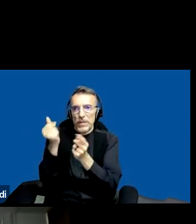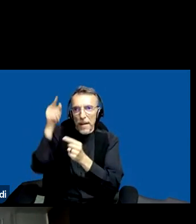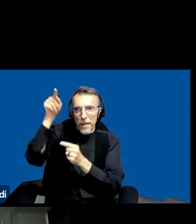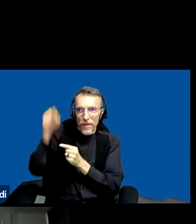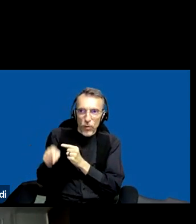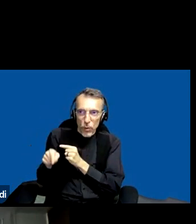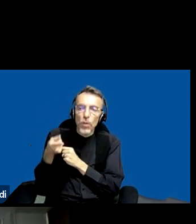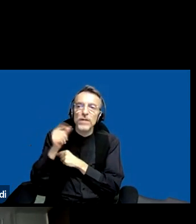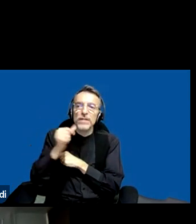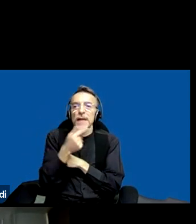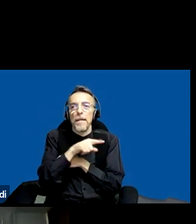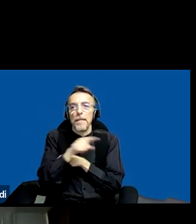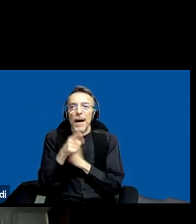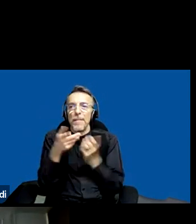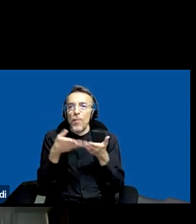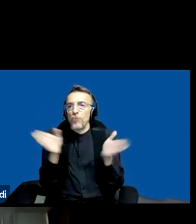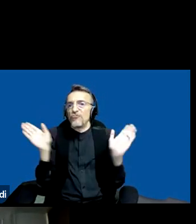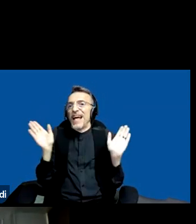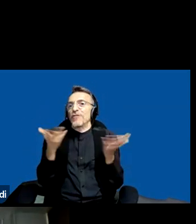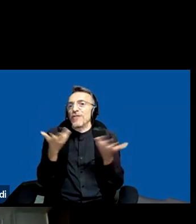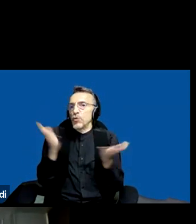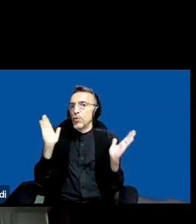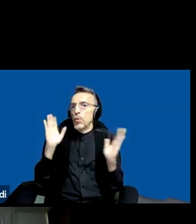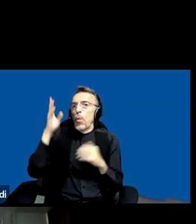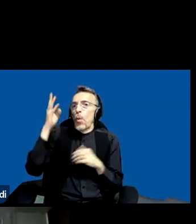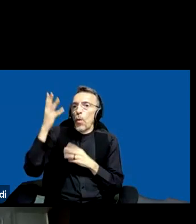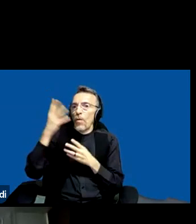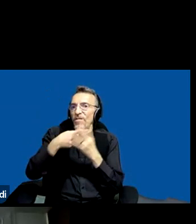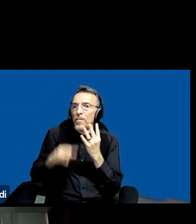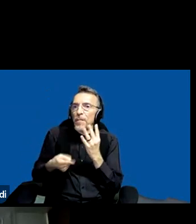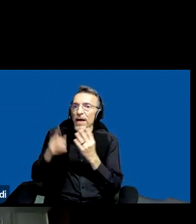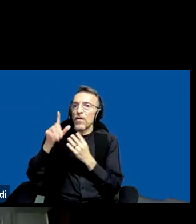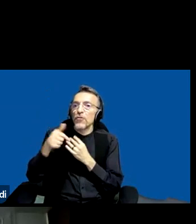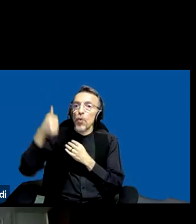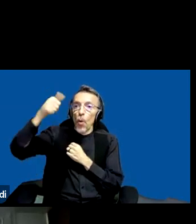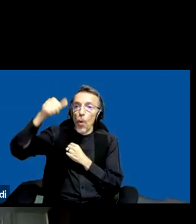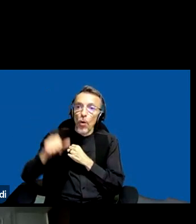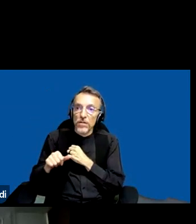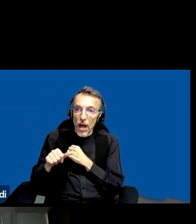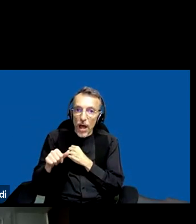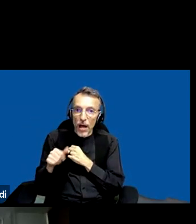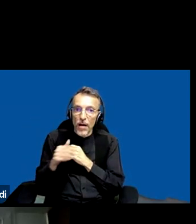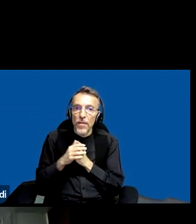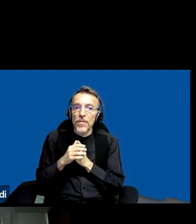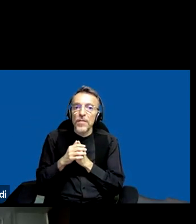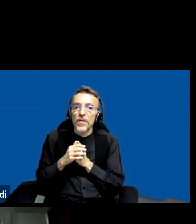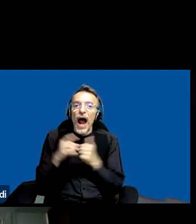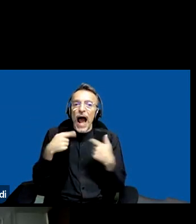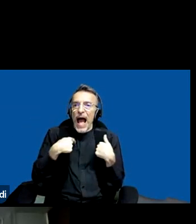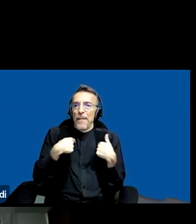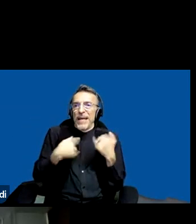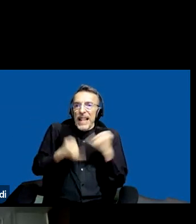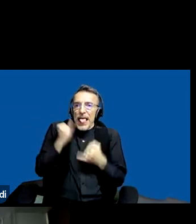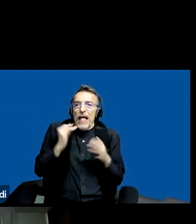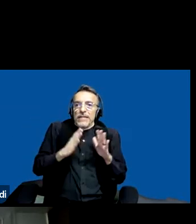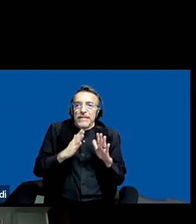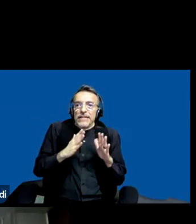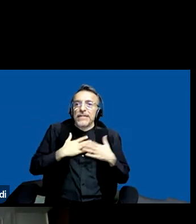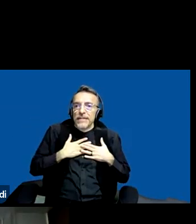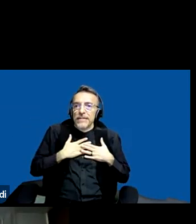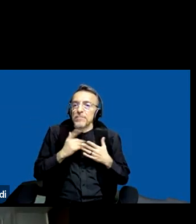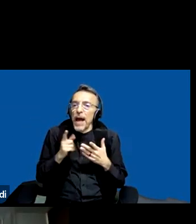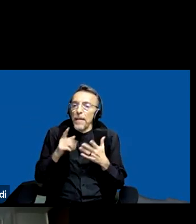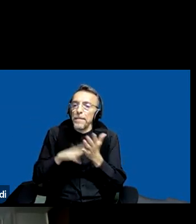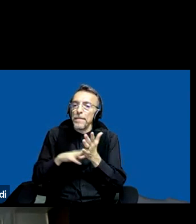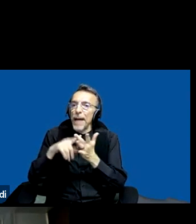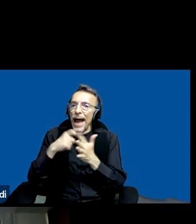several of us might respond to. So why don't we go in the same order? I'll perhaps turn back, but I'll go last in this case. So I'll turn perhaps to